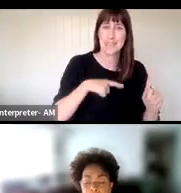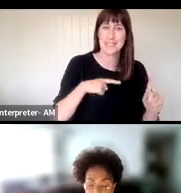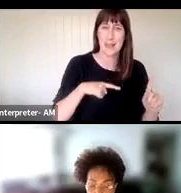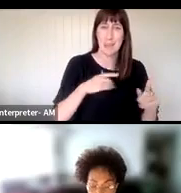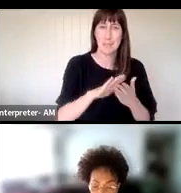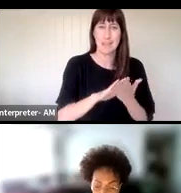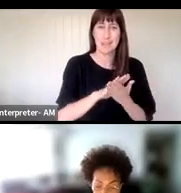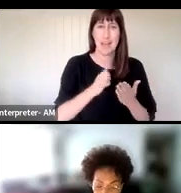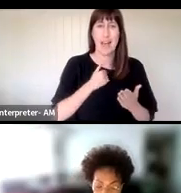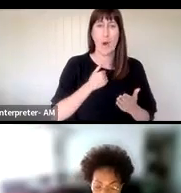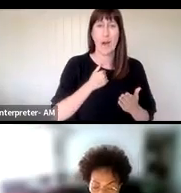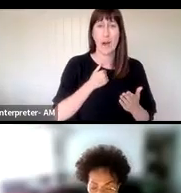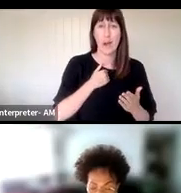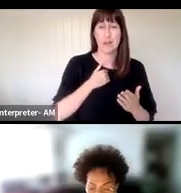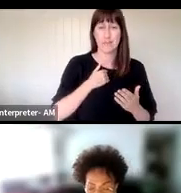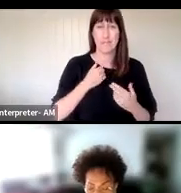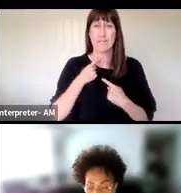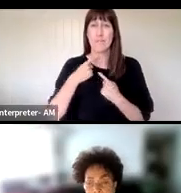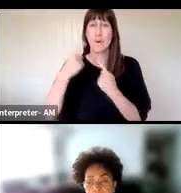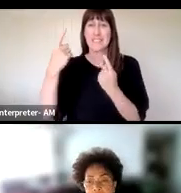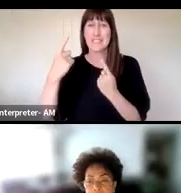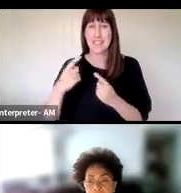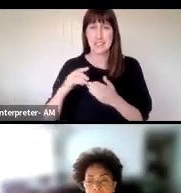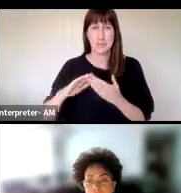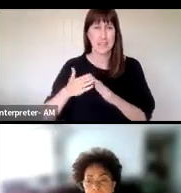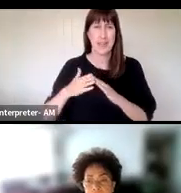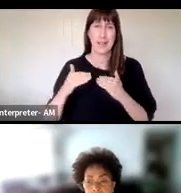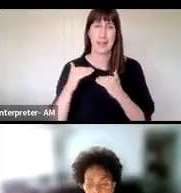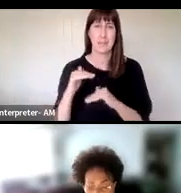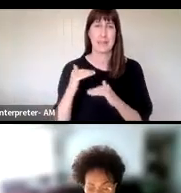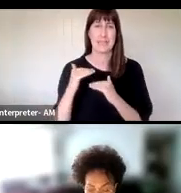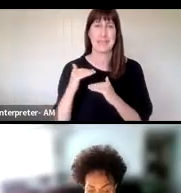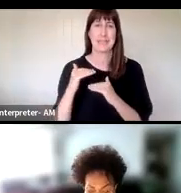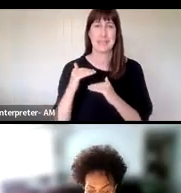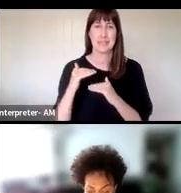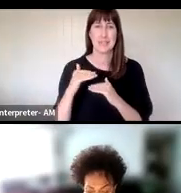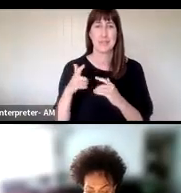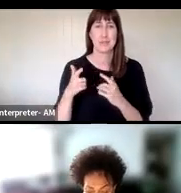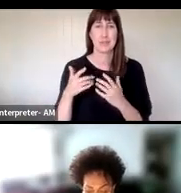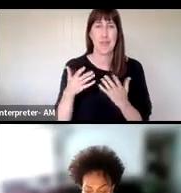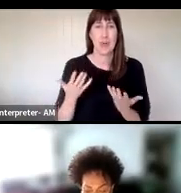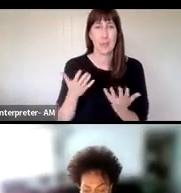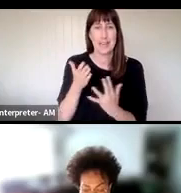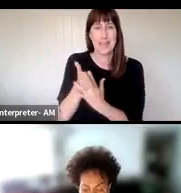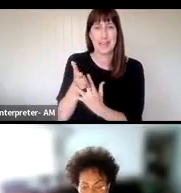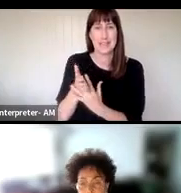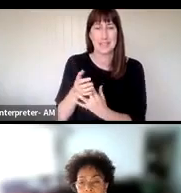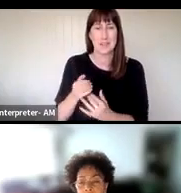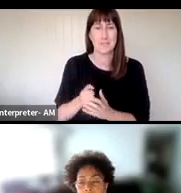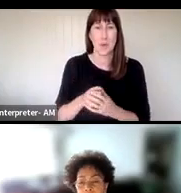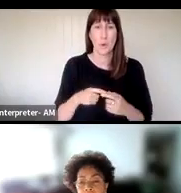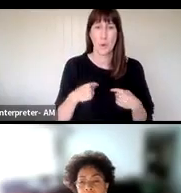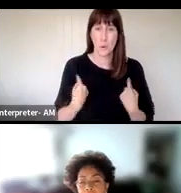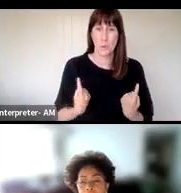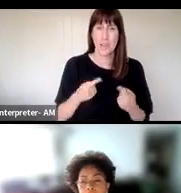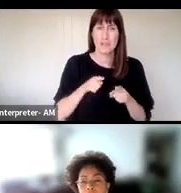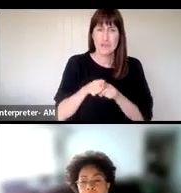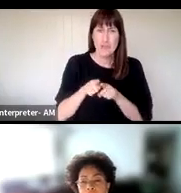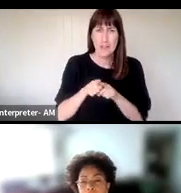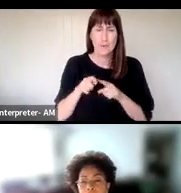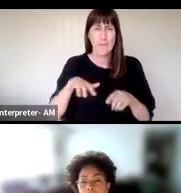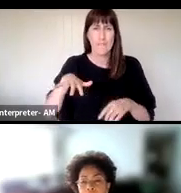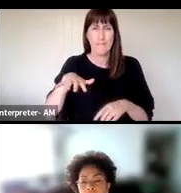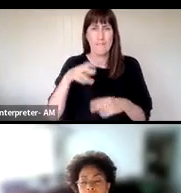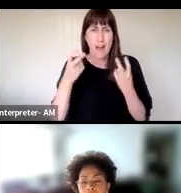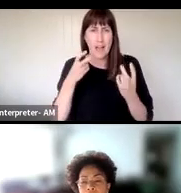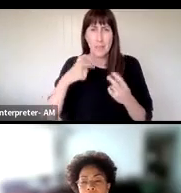when it comes to accessibility. So we're trying to find a space where we can